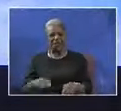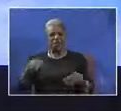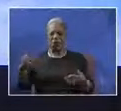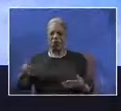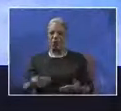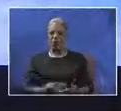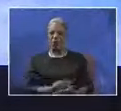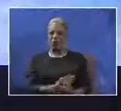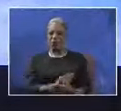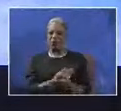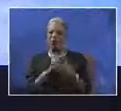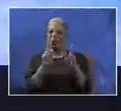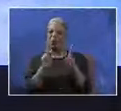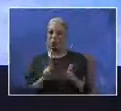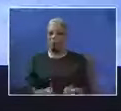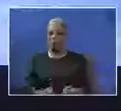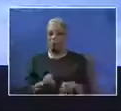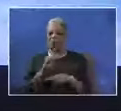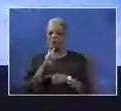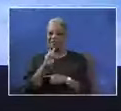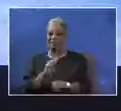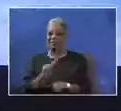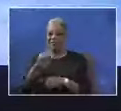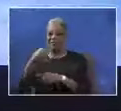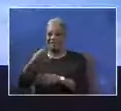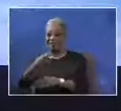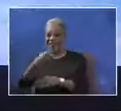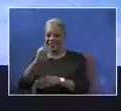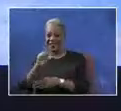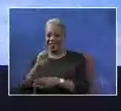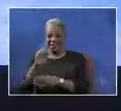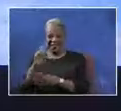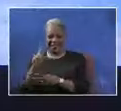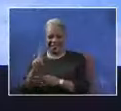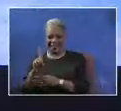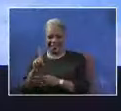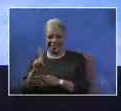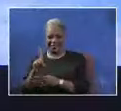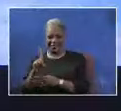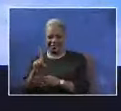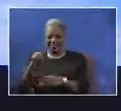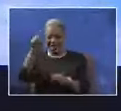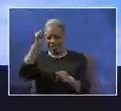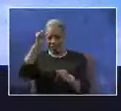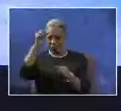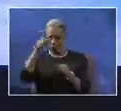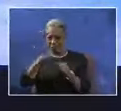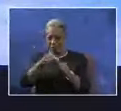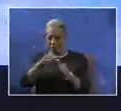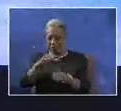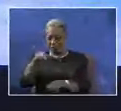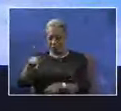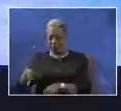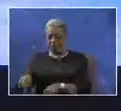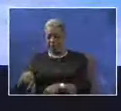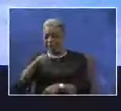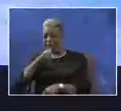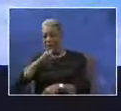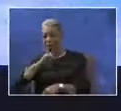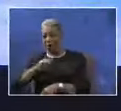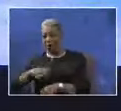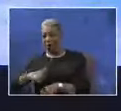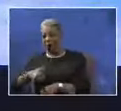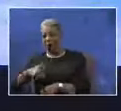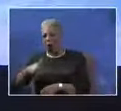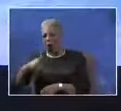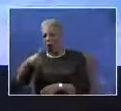rookie prophet now. He's the man, because this is late, remember, in David's reign. And here's a new prophet named Gad. So that's a little trivial